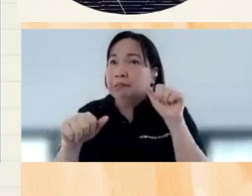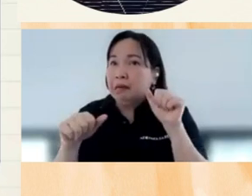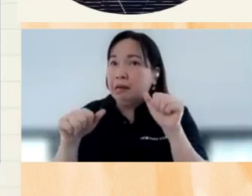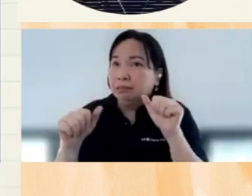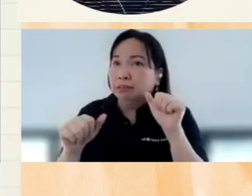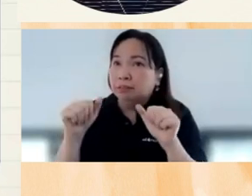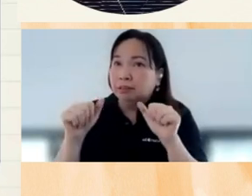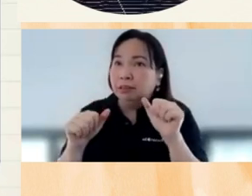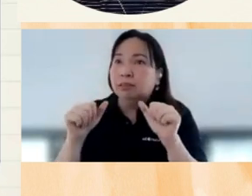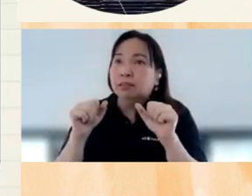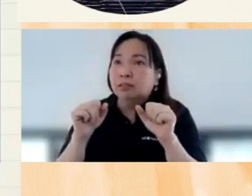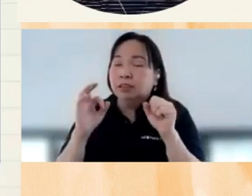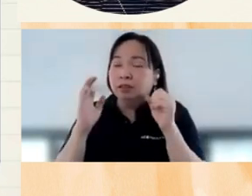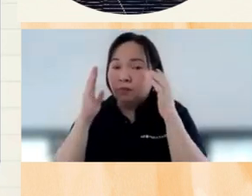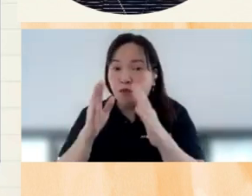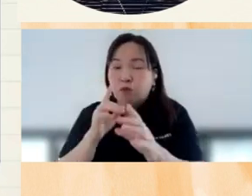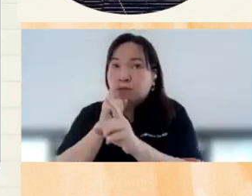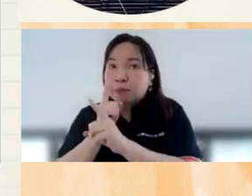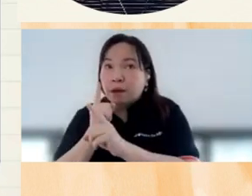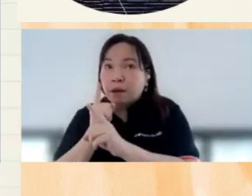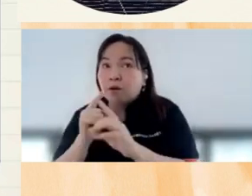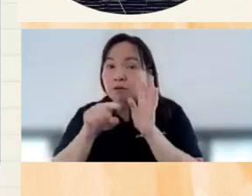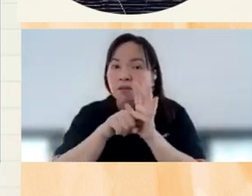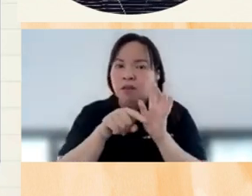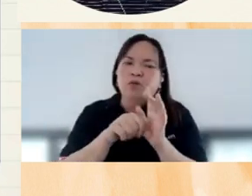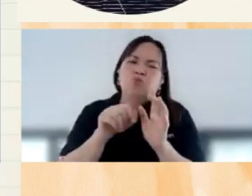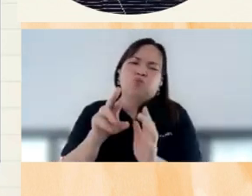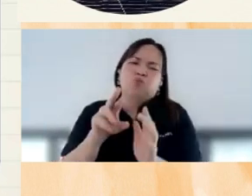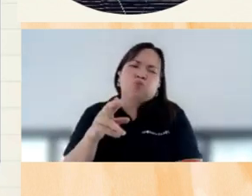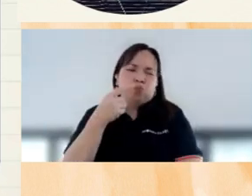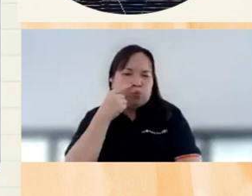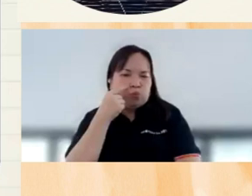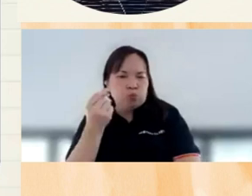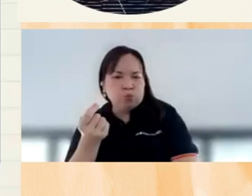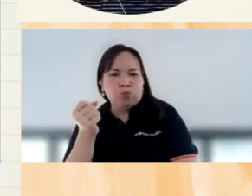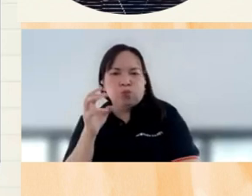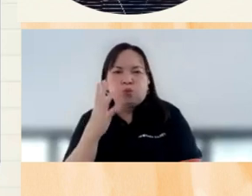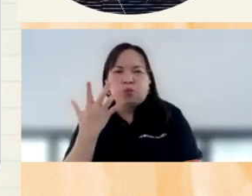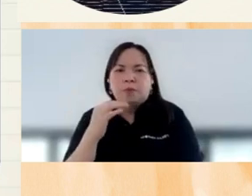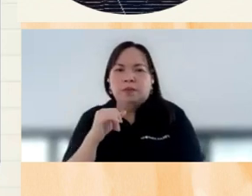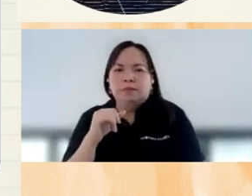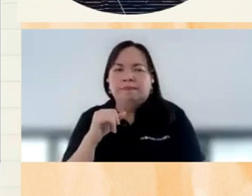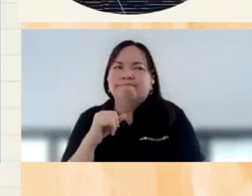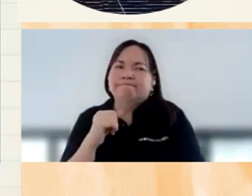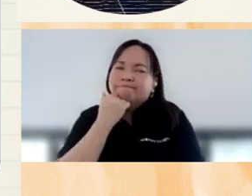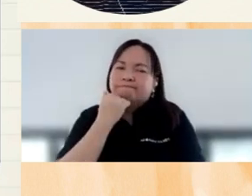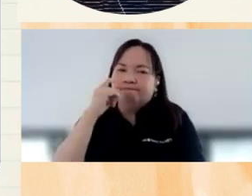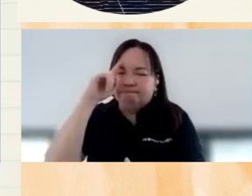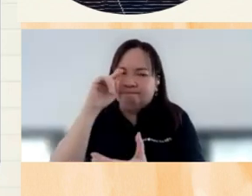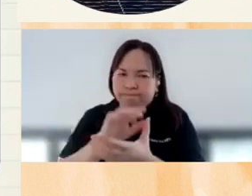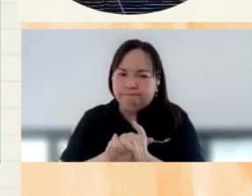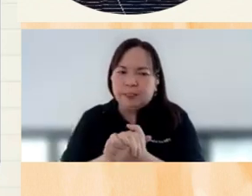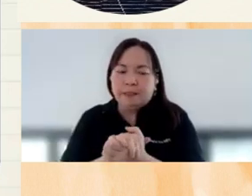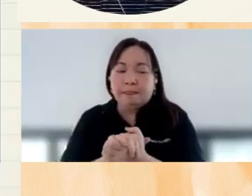or exaggerated belief. Then, if you determine that the thought is irrational